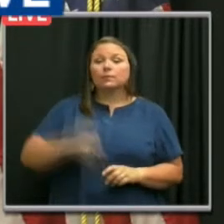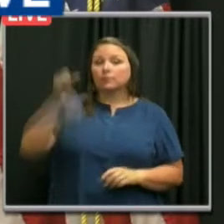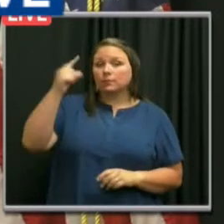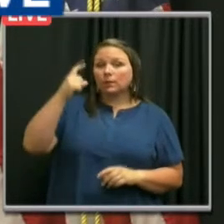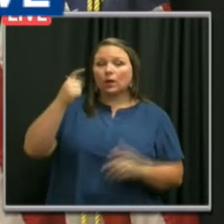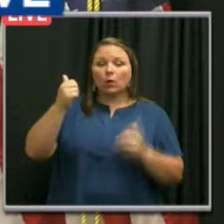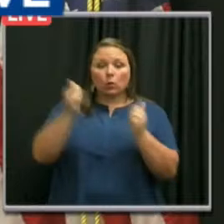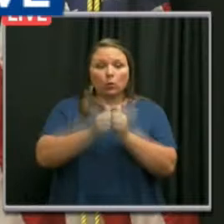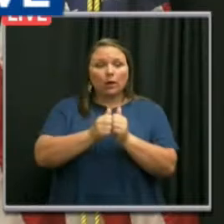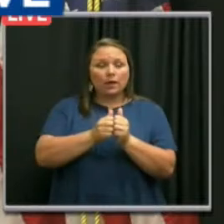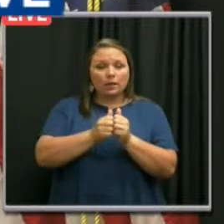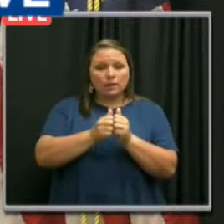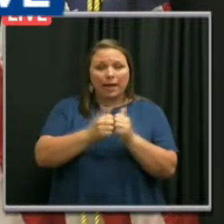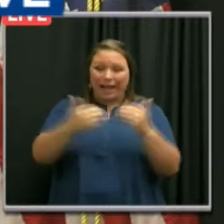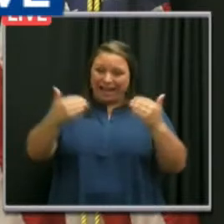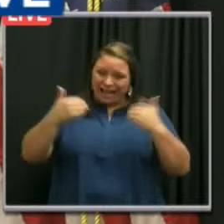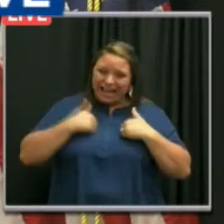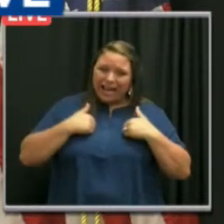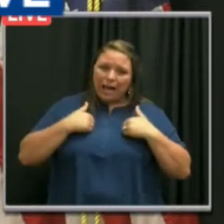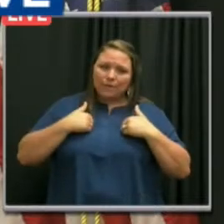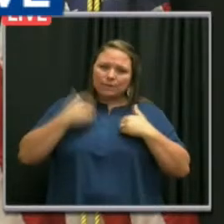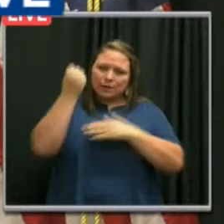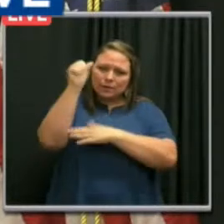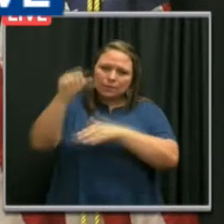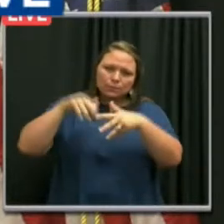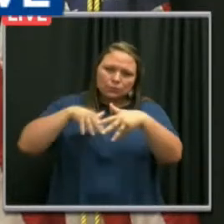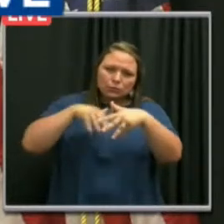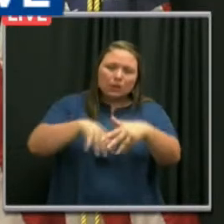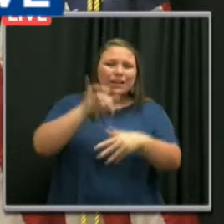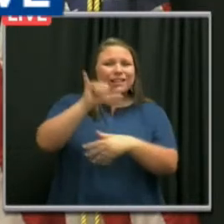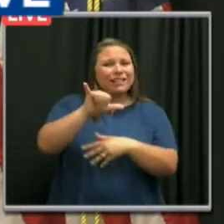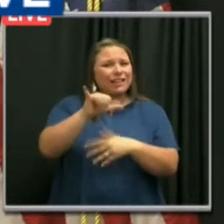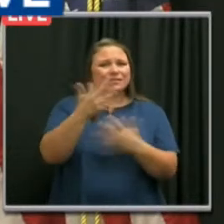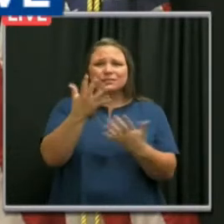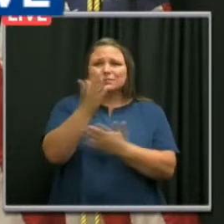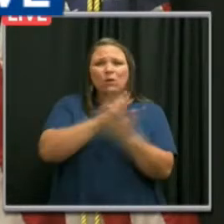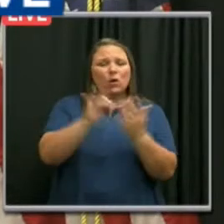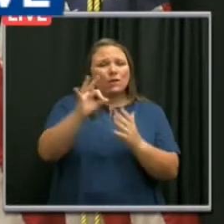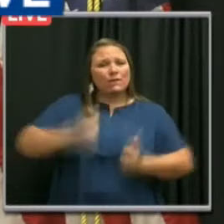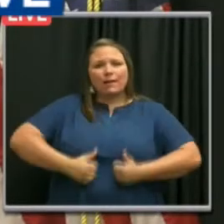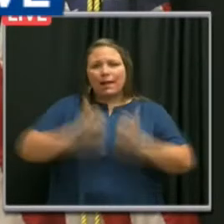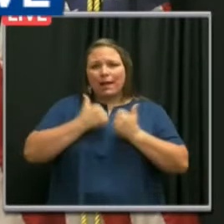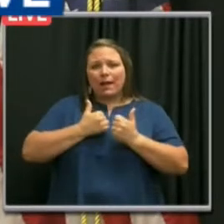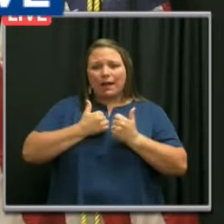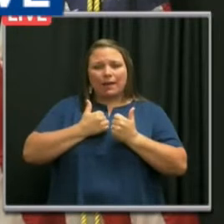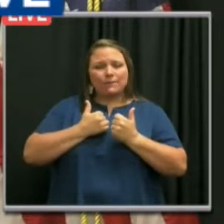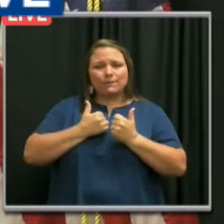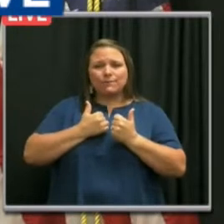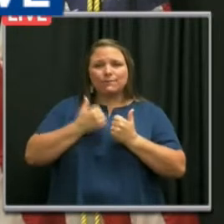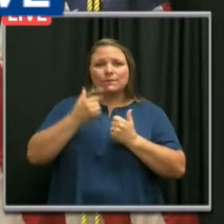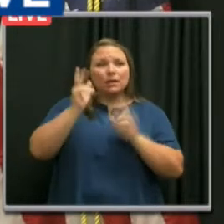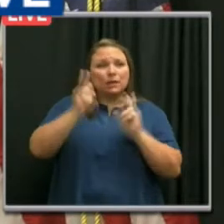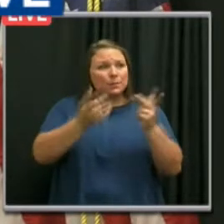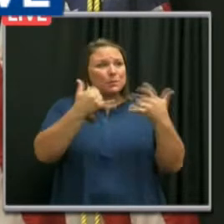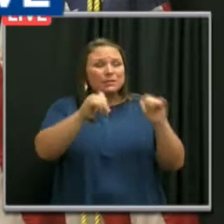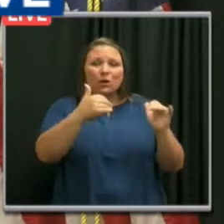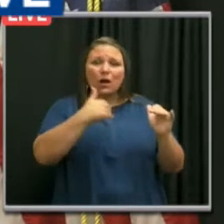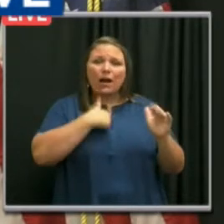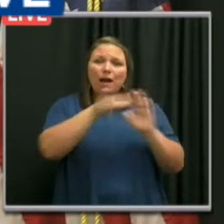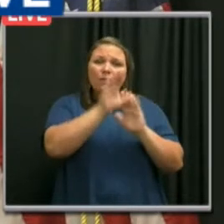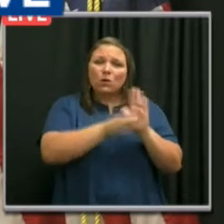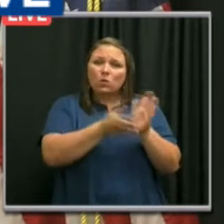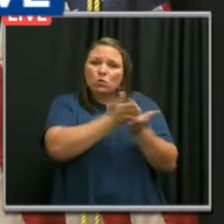the protests, it's all part of life in the pandemic, right? People have constitutional rights. You can't